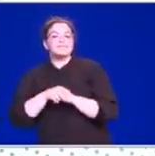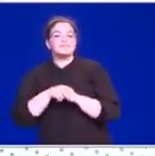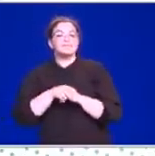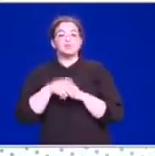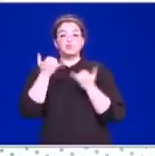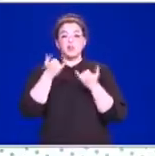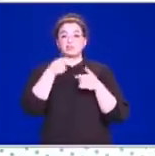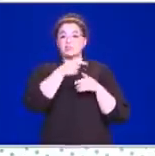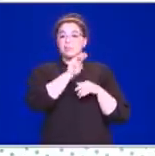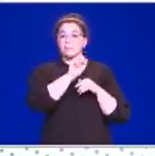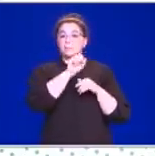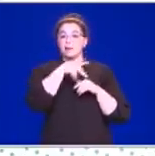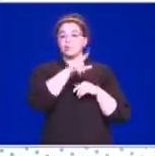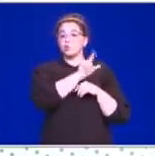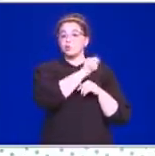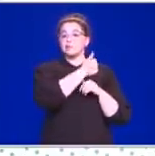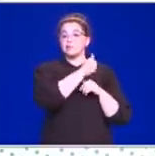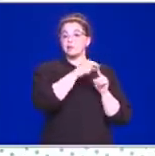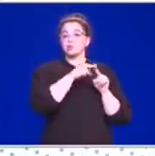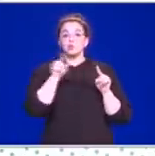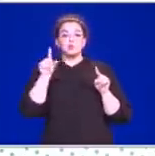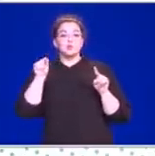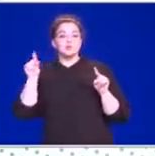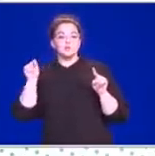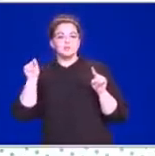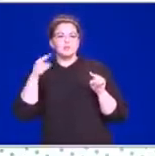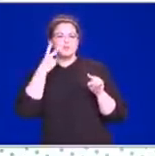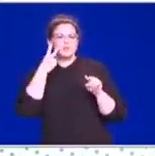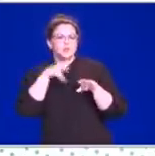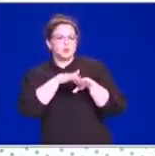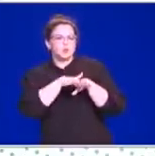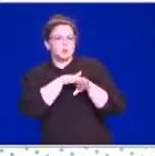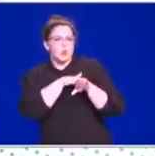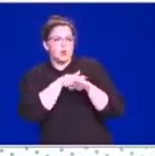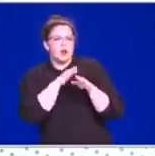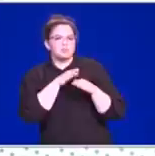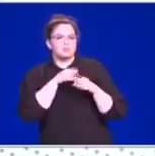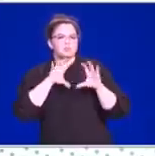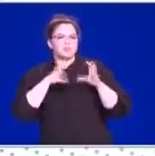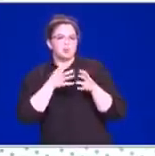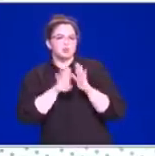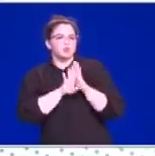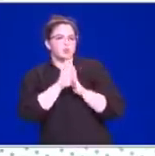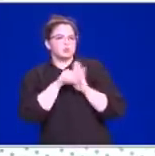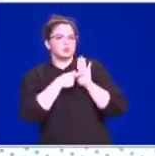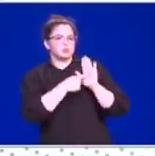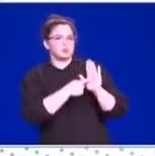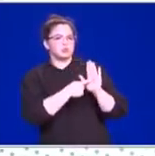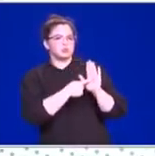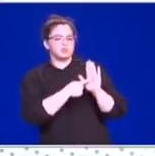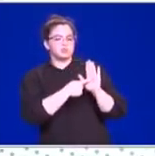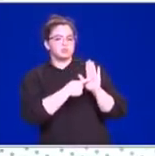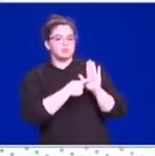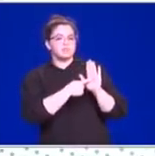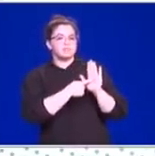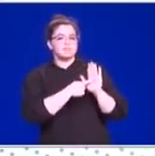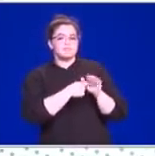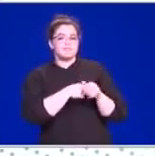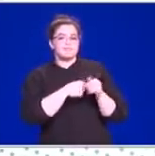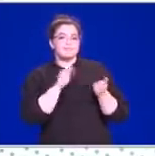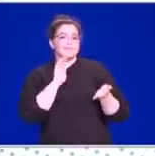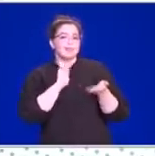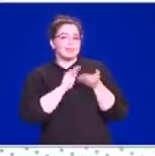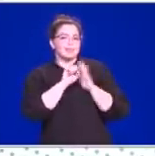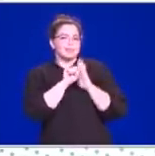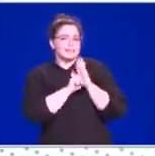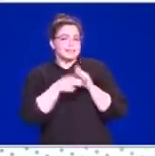for 2010 to 2020. The slowdown in population growth this past decade is evident. There are fewer states in the highest